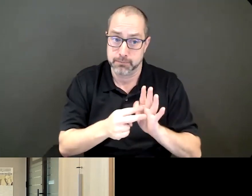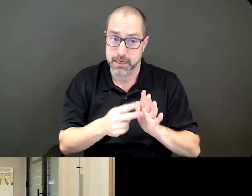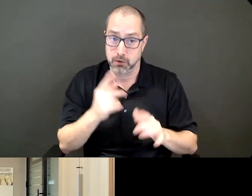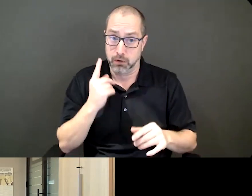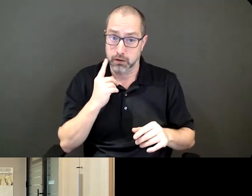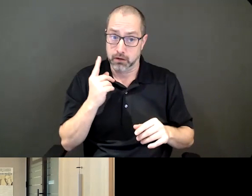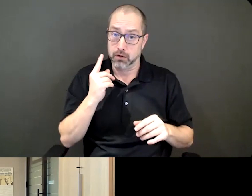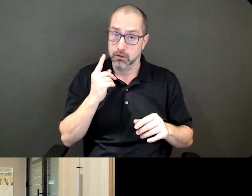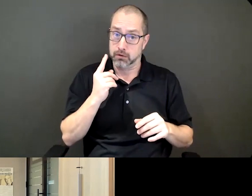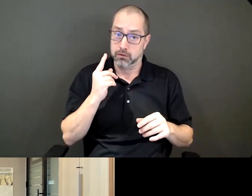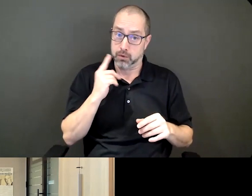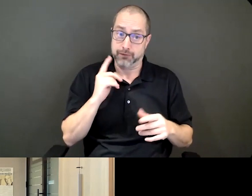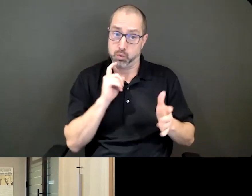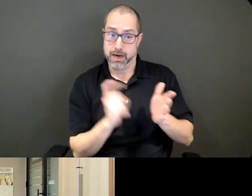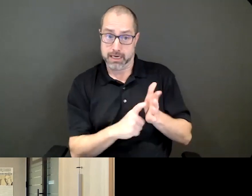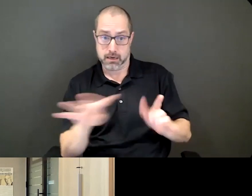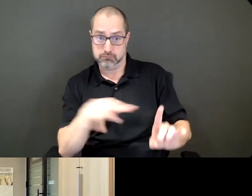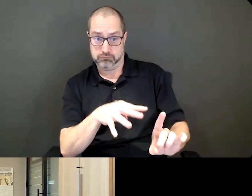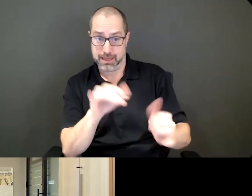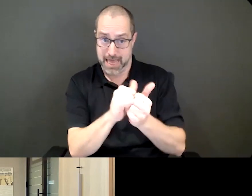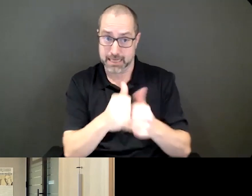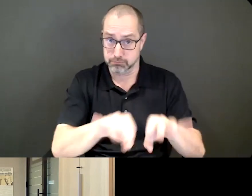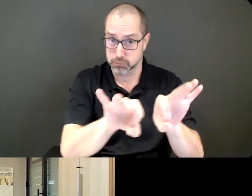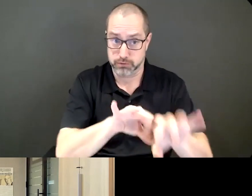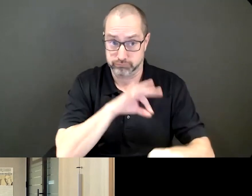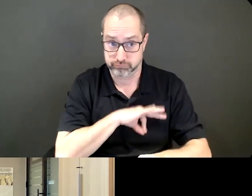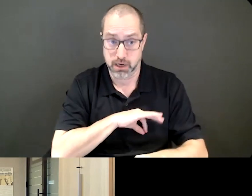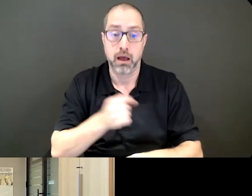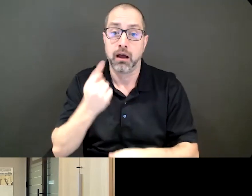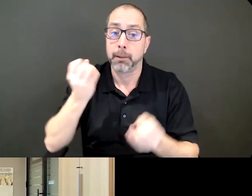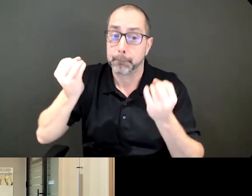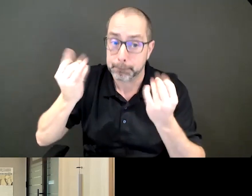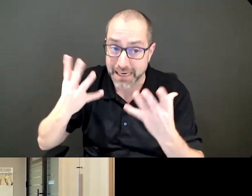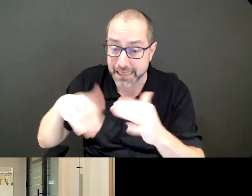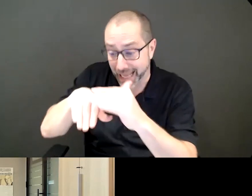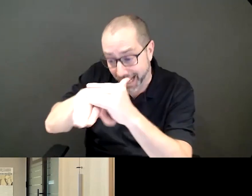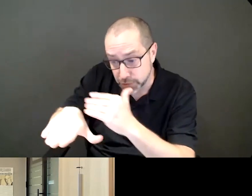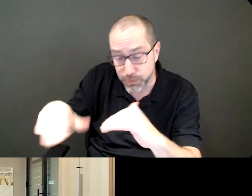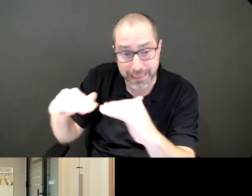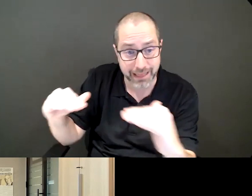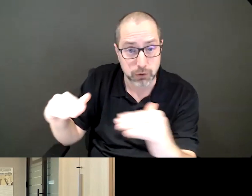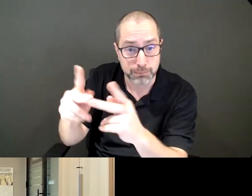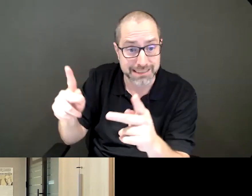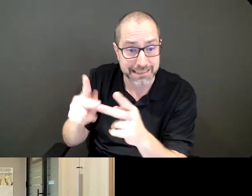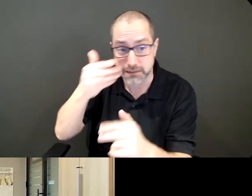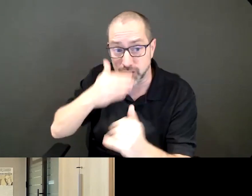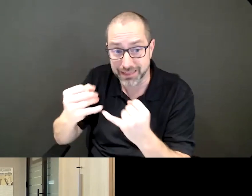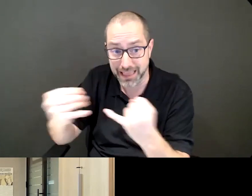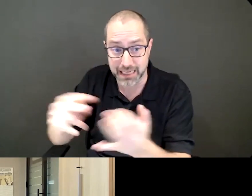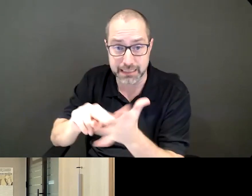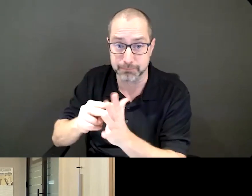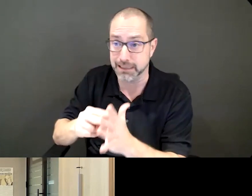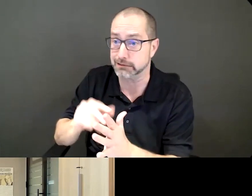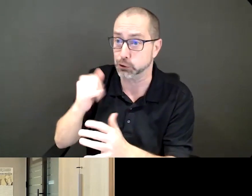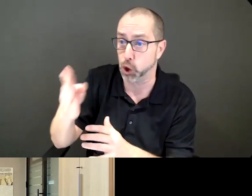that, because that is a positive benefit. But for many frontline entry-level positions, it has meant a decrease in the amount of jobs that